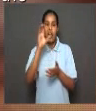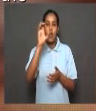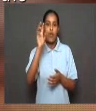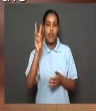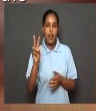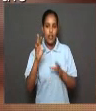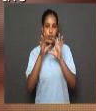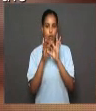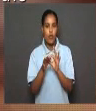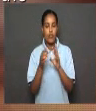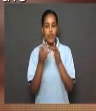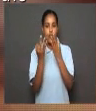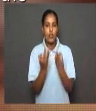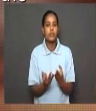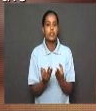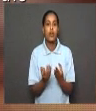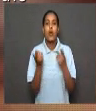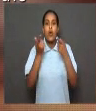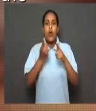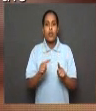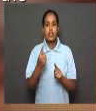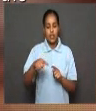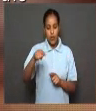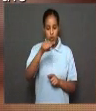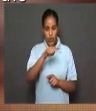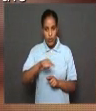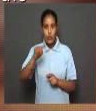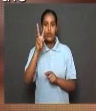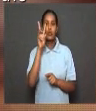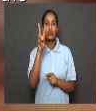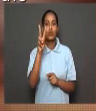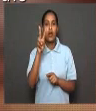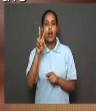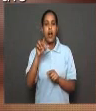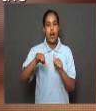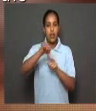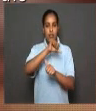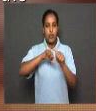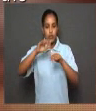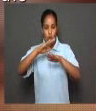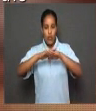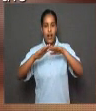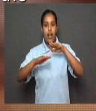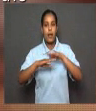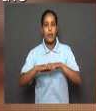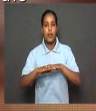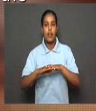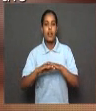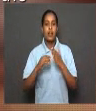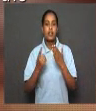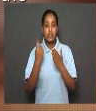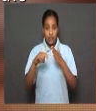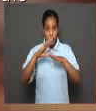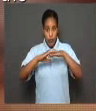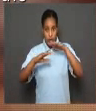covalent bond forms when the orbitals of two atoms overlap and the